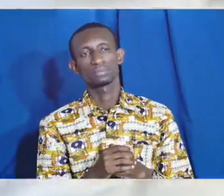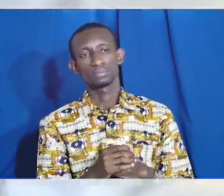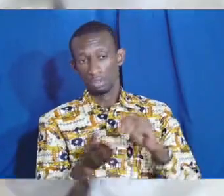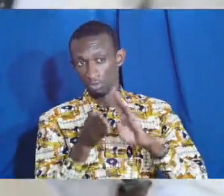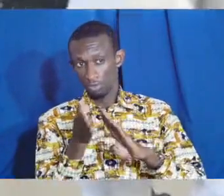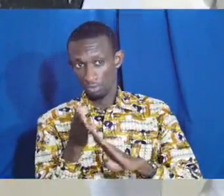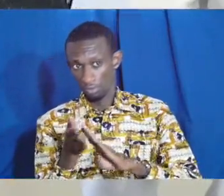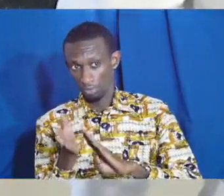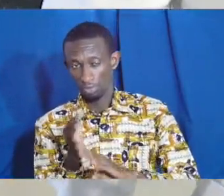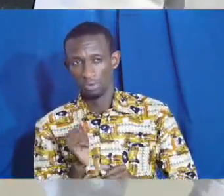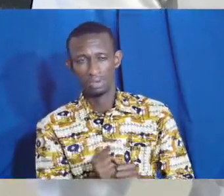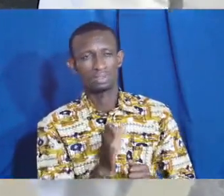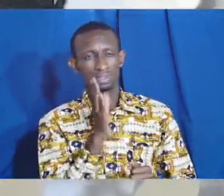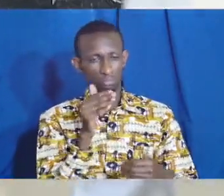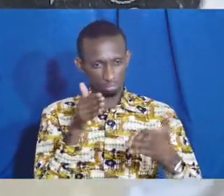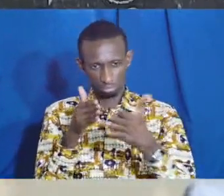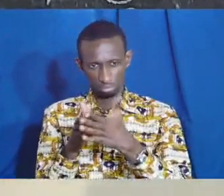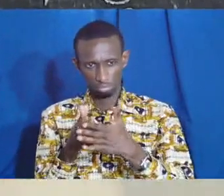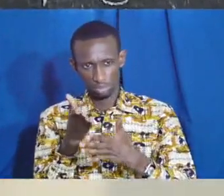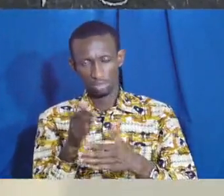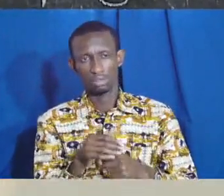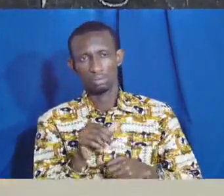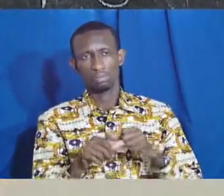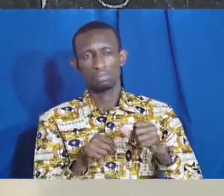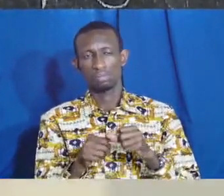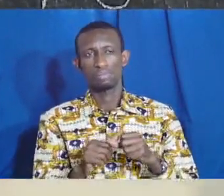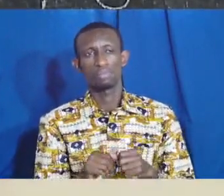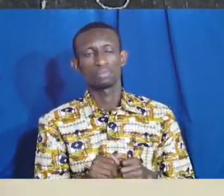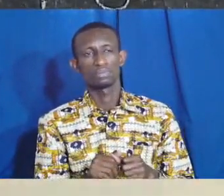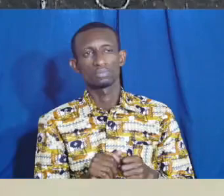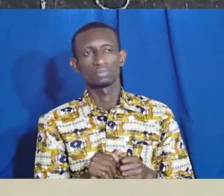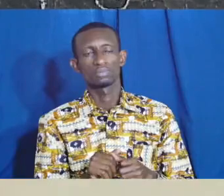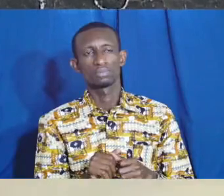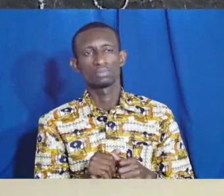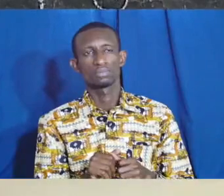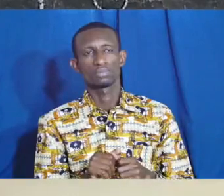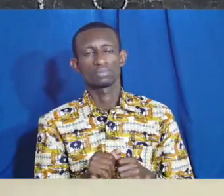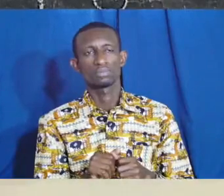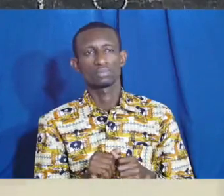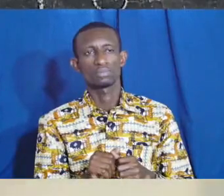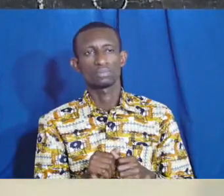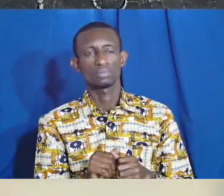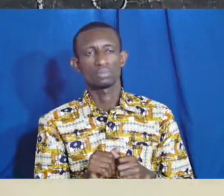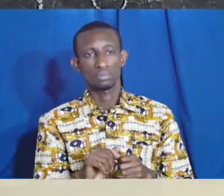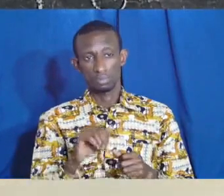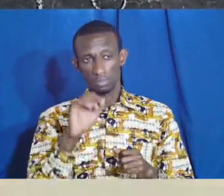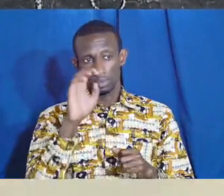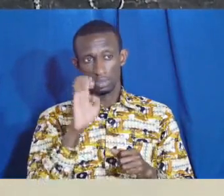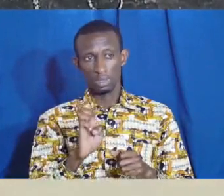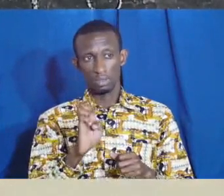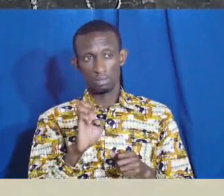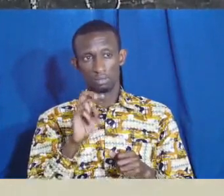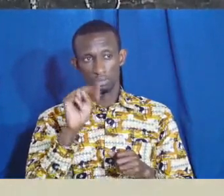Quickly, let's talk about other types of enzymes that are found in our body, and they